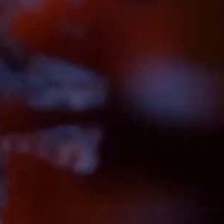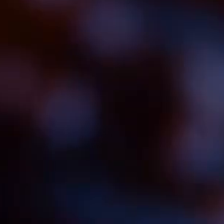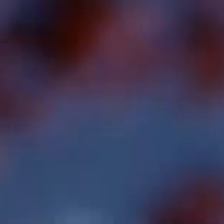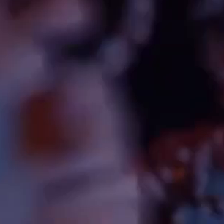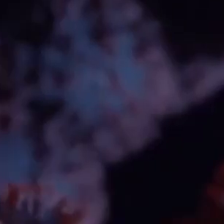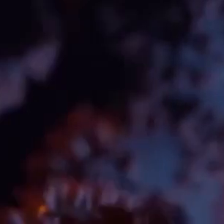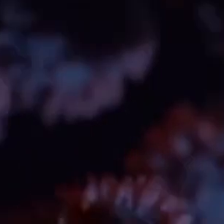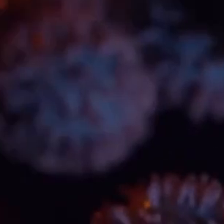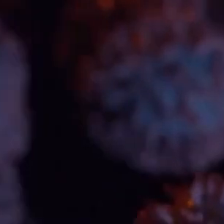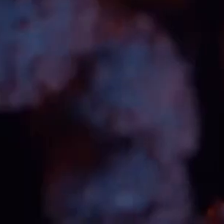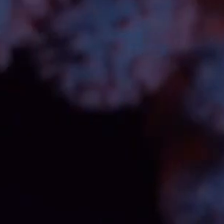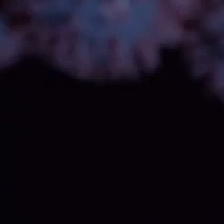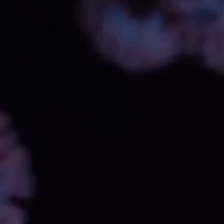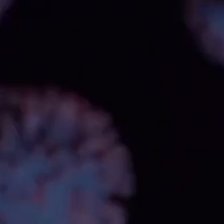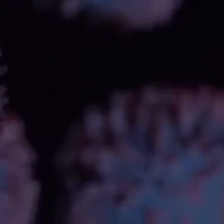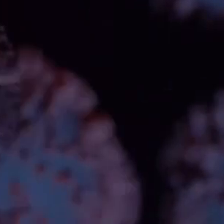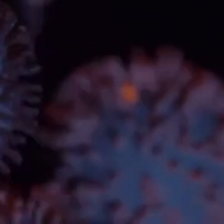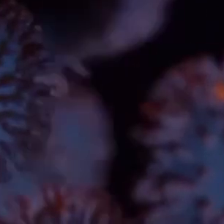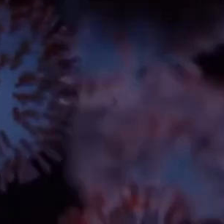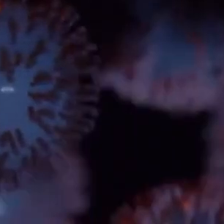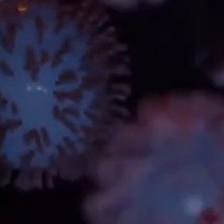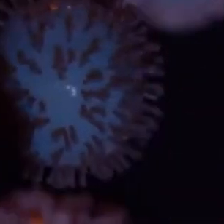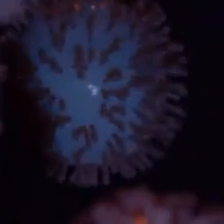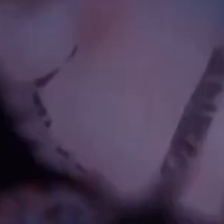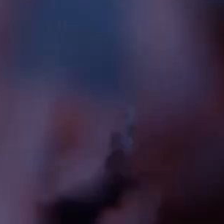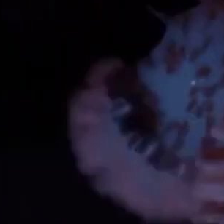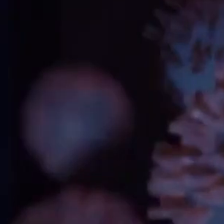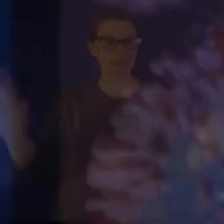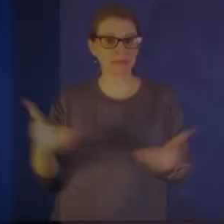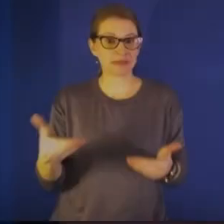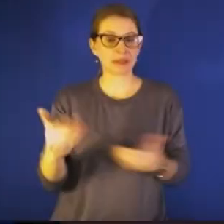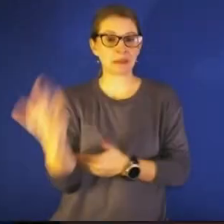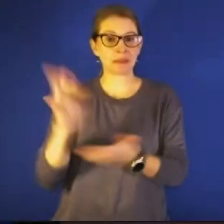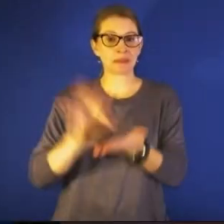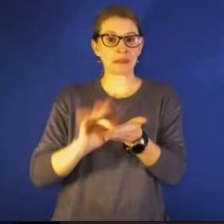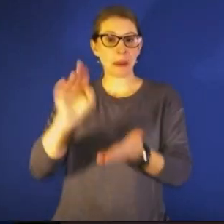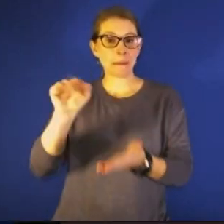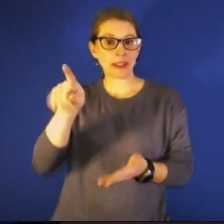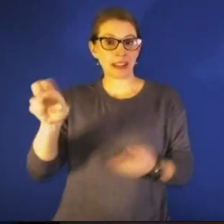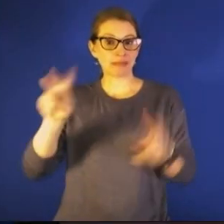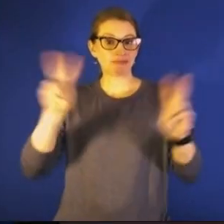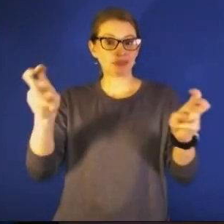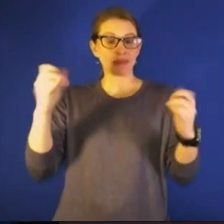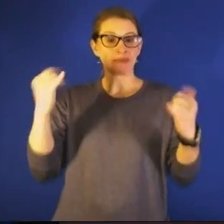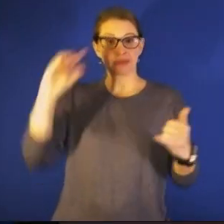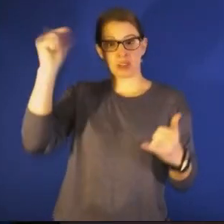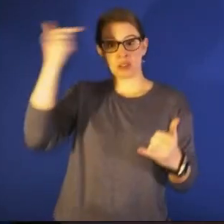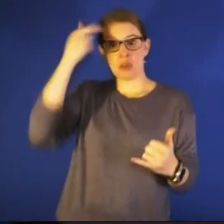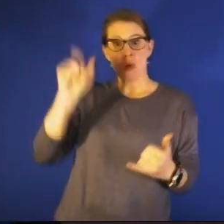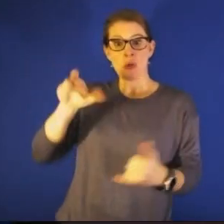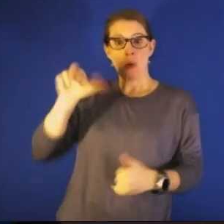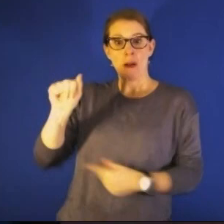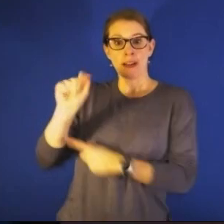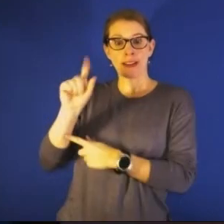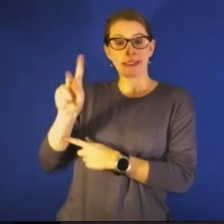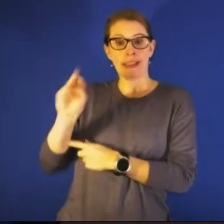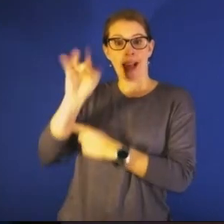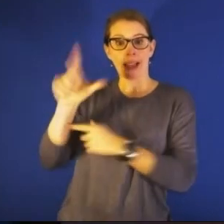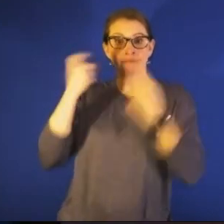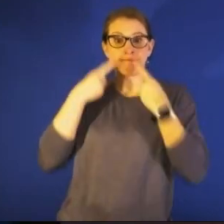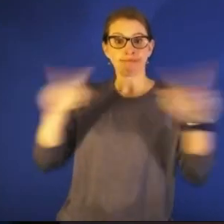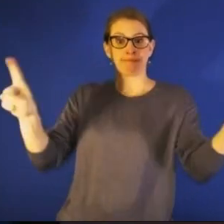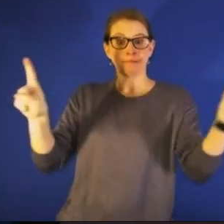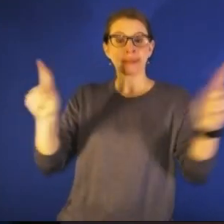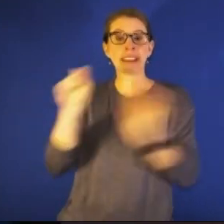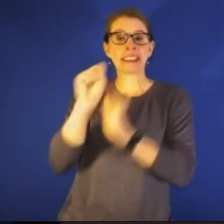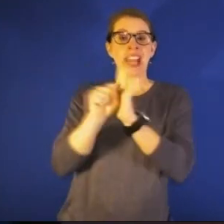Good morning, everyone. It is Friday, January 7th. Welcome to the Morning Medical Update. By now, you may have heard that Governor Laura Kelly has declared a state of